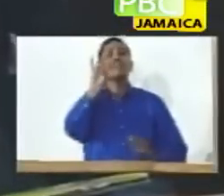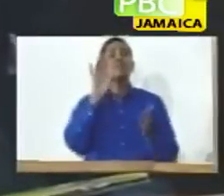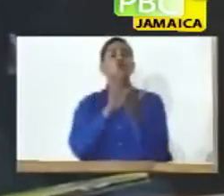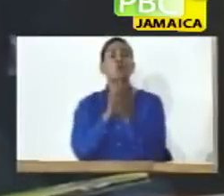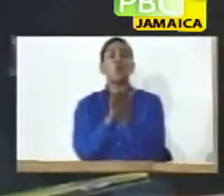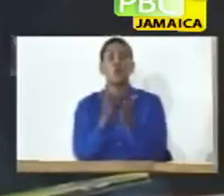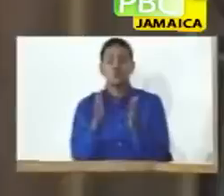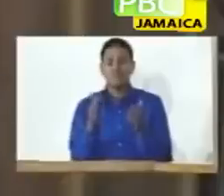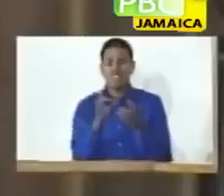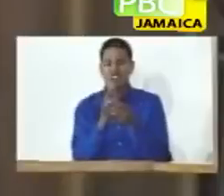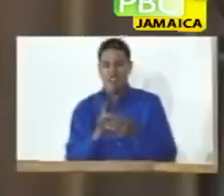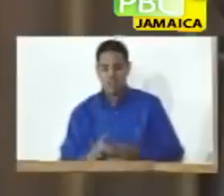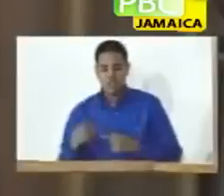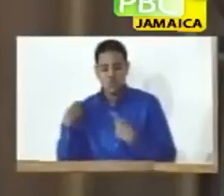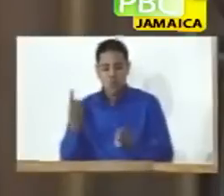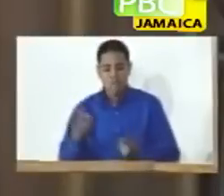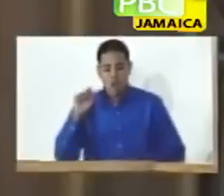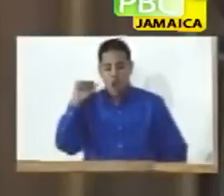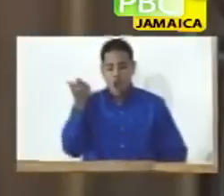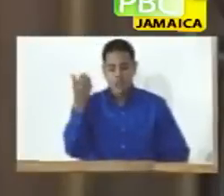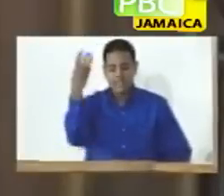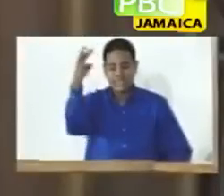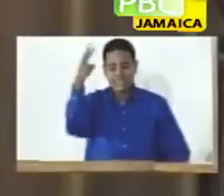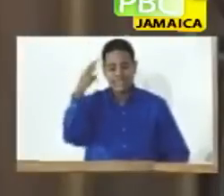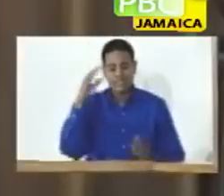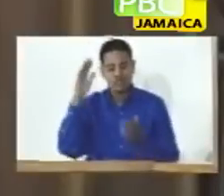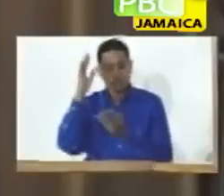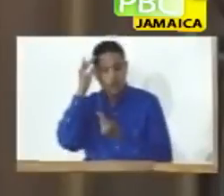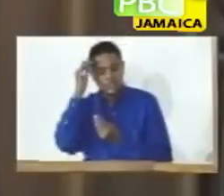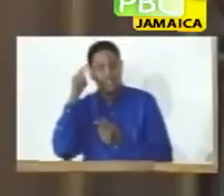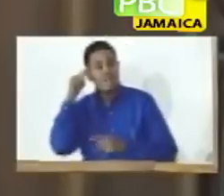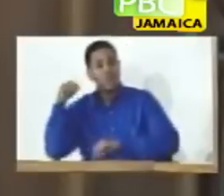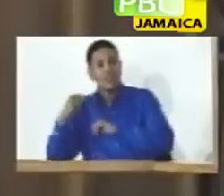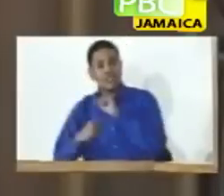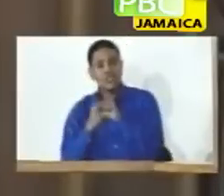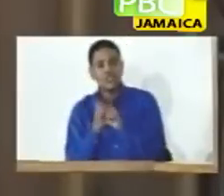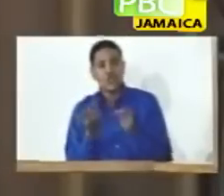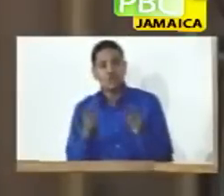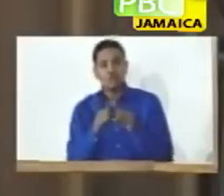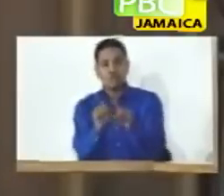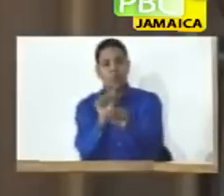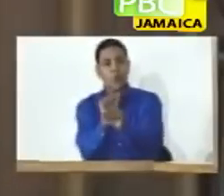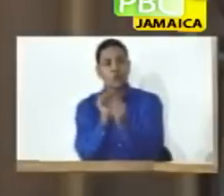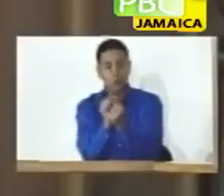far and another 16 being considered for this year.